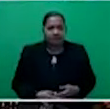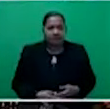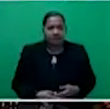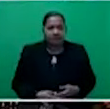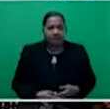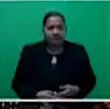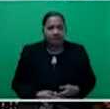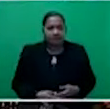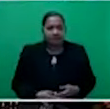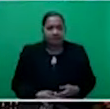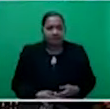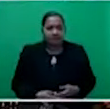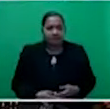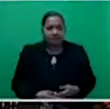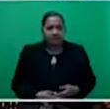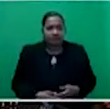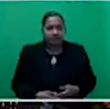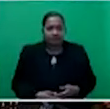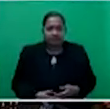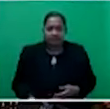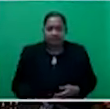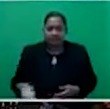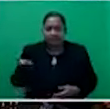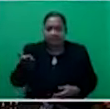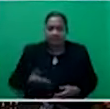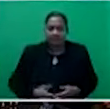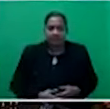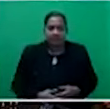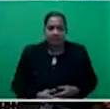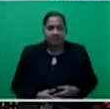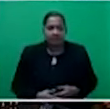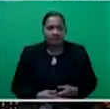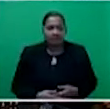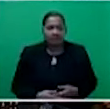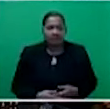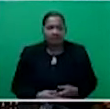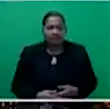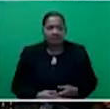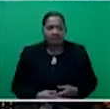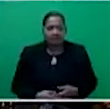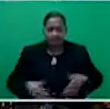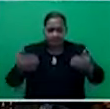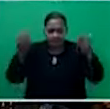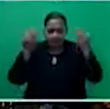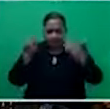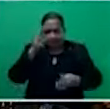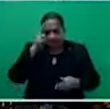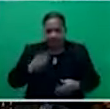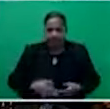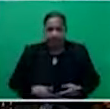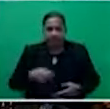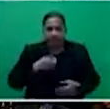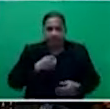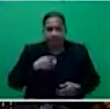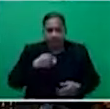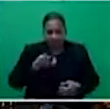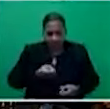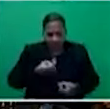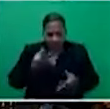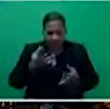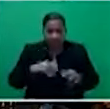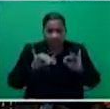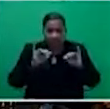past. You have the floor, Honourable Attorney General. Thank you, sir. Mr. Speaker, sir, I have only raised these issues because they raised it, sir.